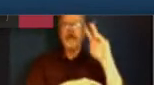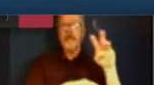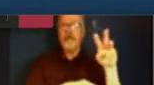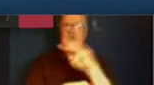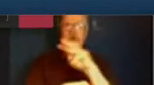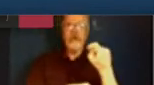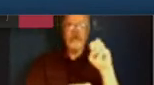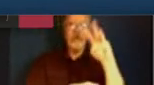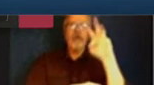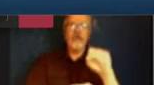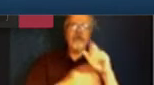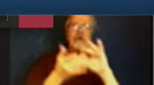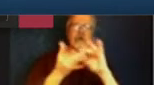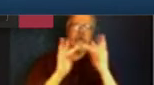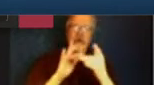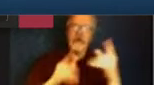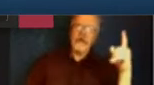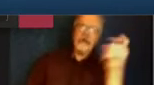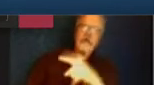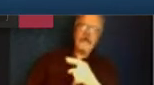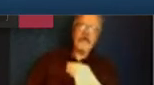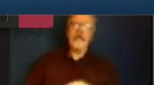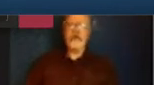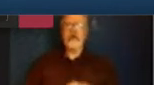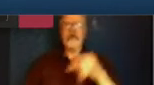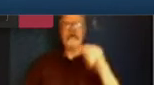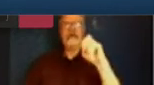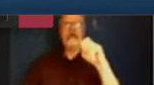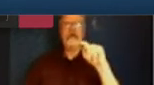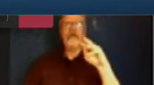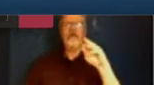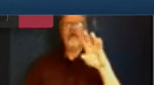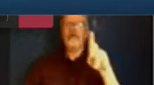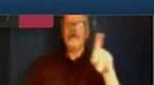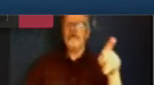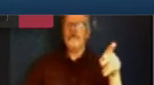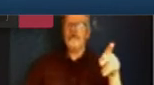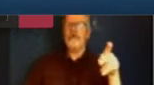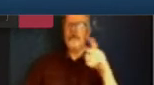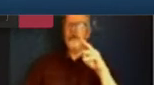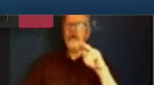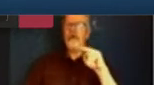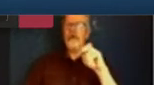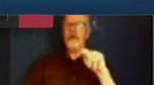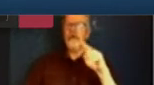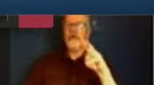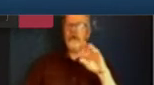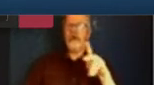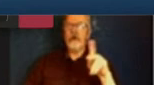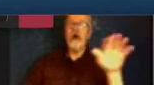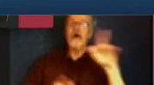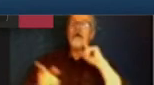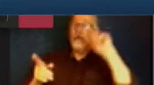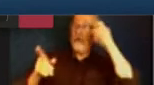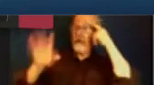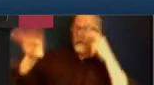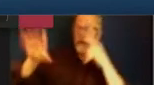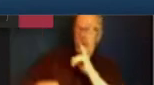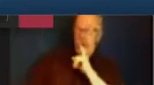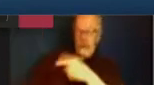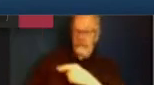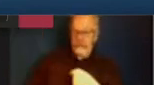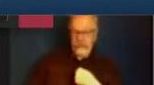Thank you. Governor, just a question about why you don't feel the need right now to press the pause button on